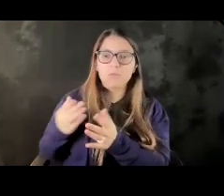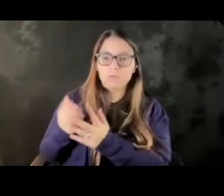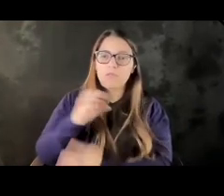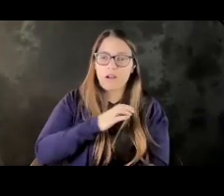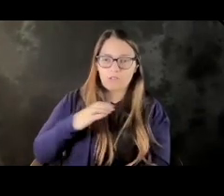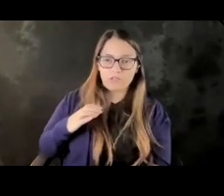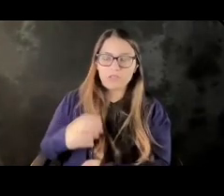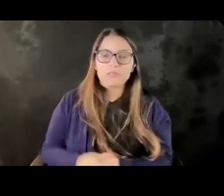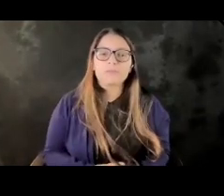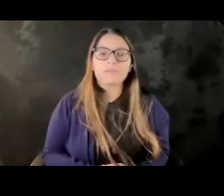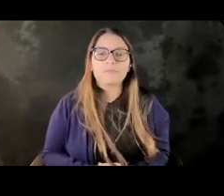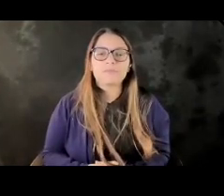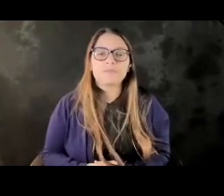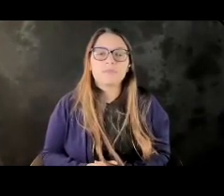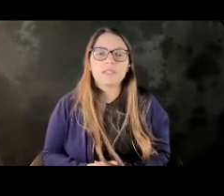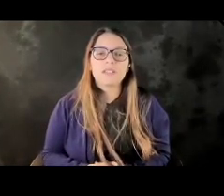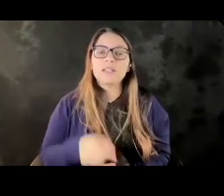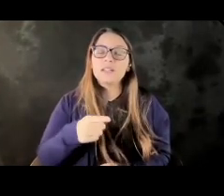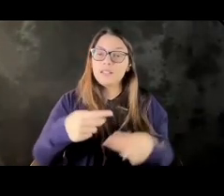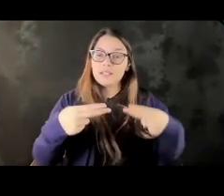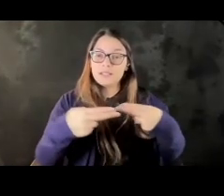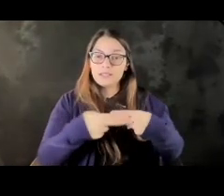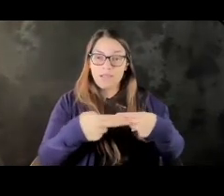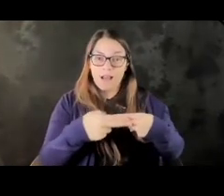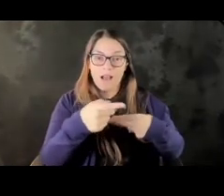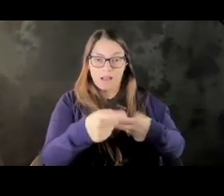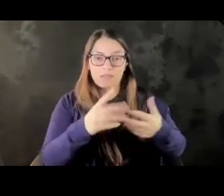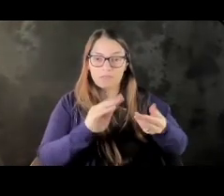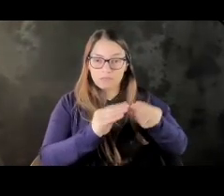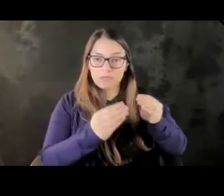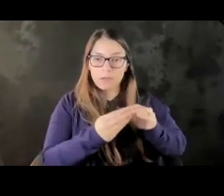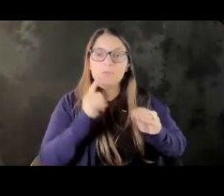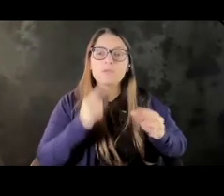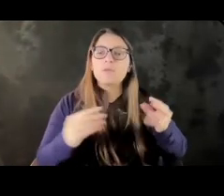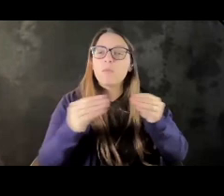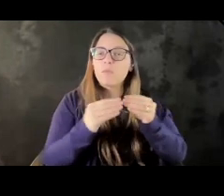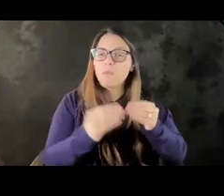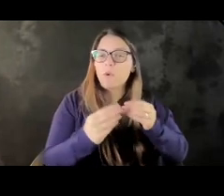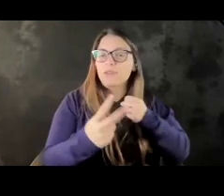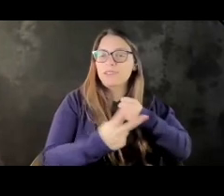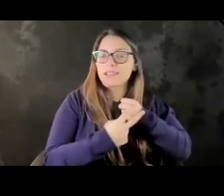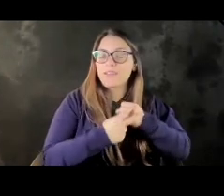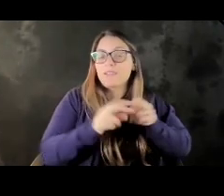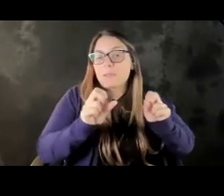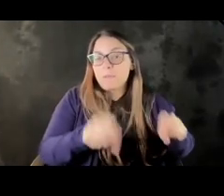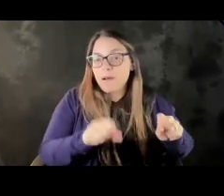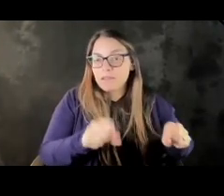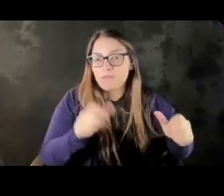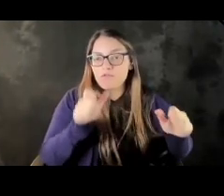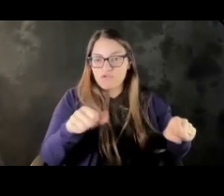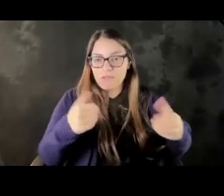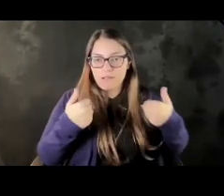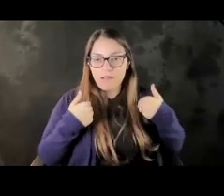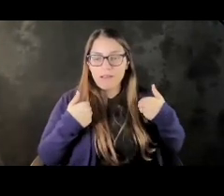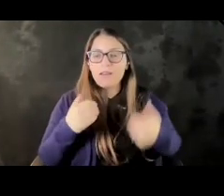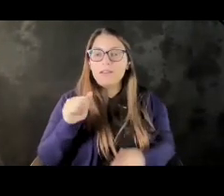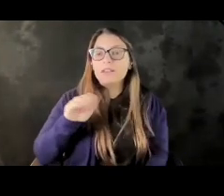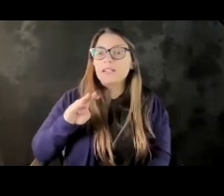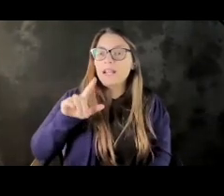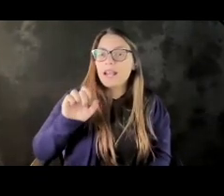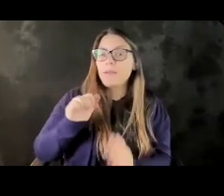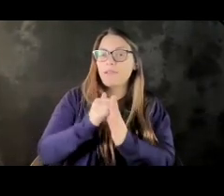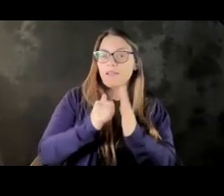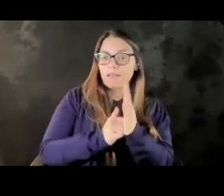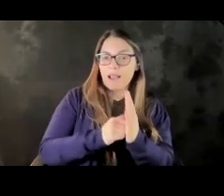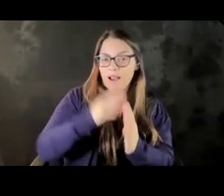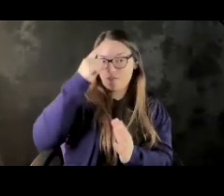The figures that are on the slide of additional savings that may be able to be made in ABLE accounts are for